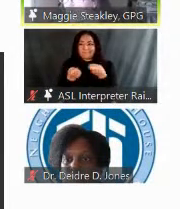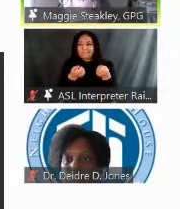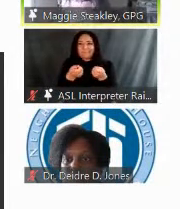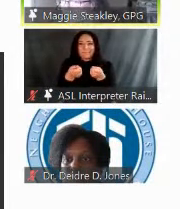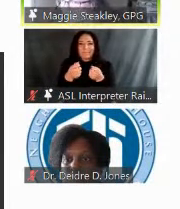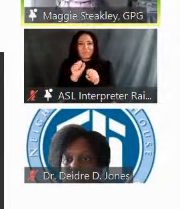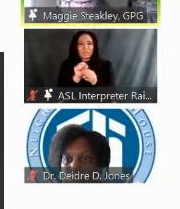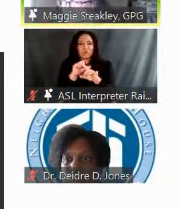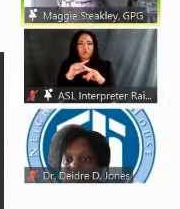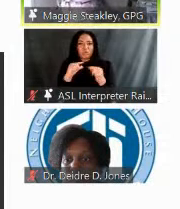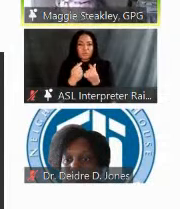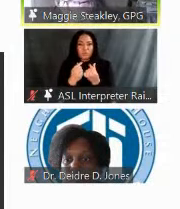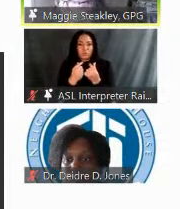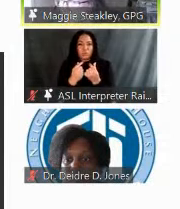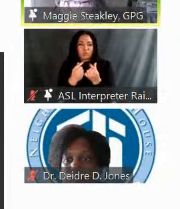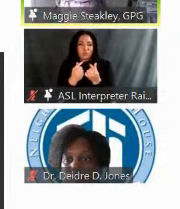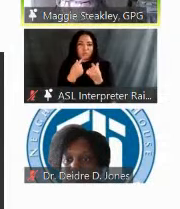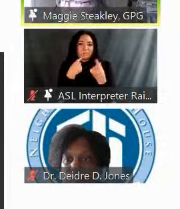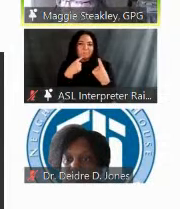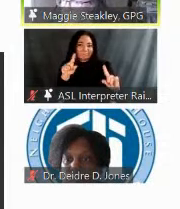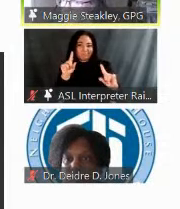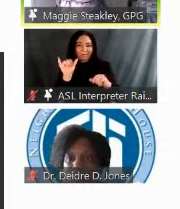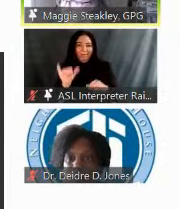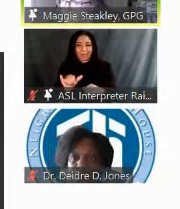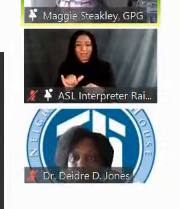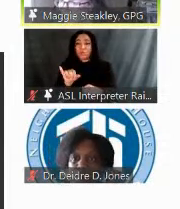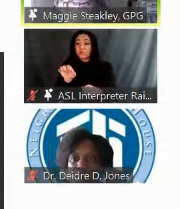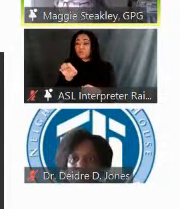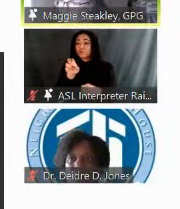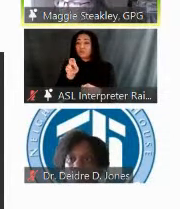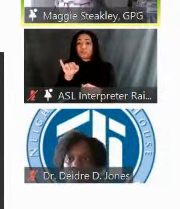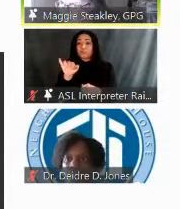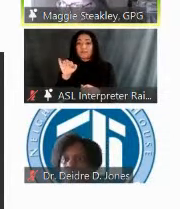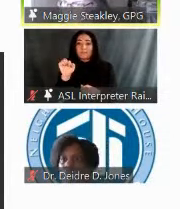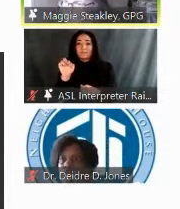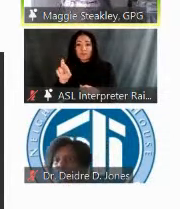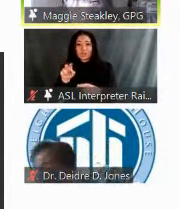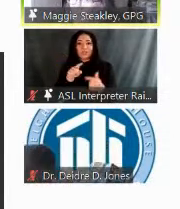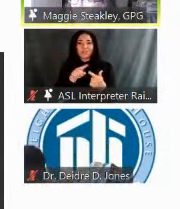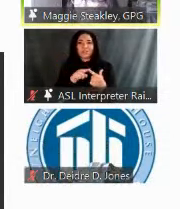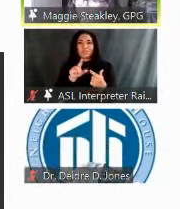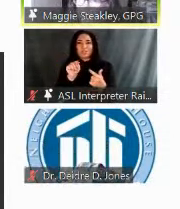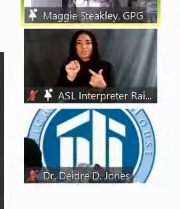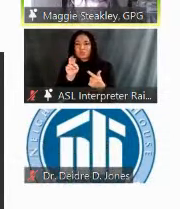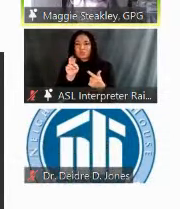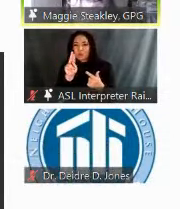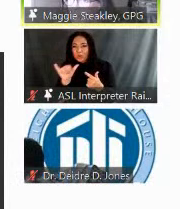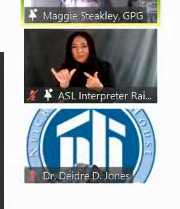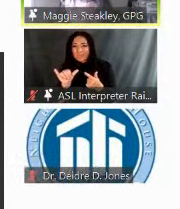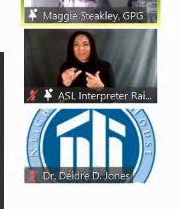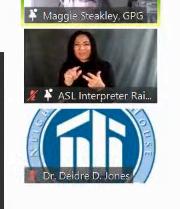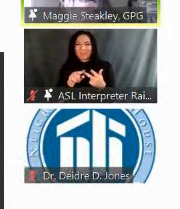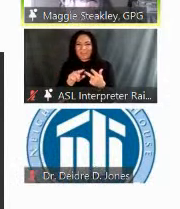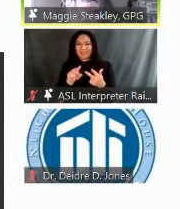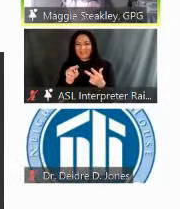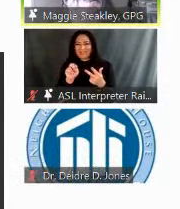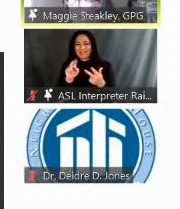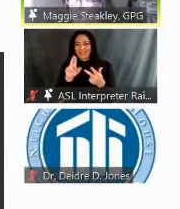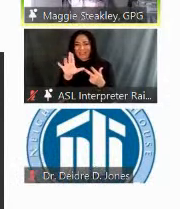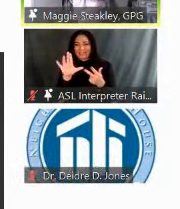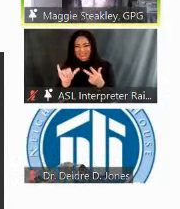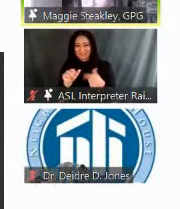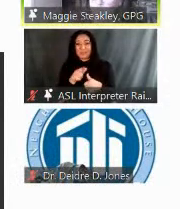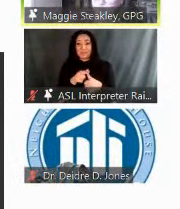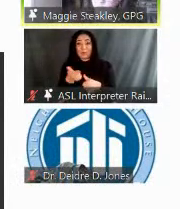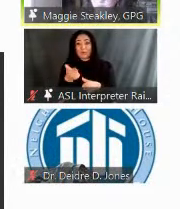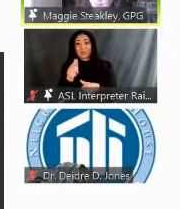there? We're going to go to Jennifer, Tony, and then Nancy in the queue. So Jennifer, I